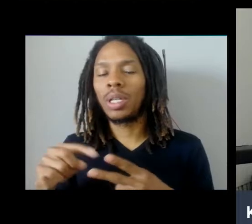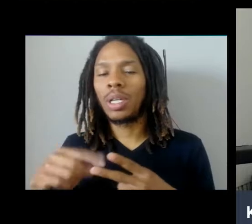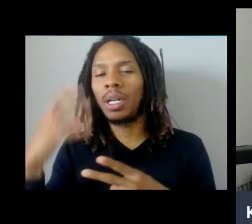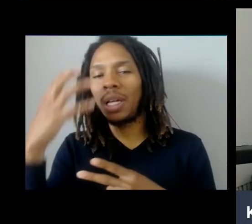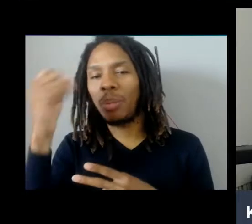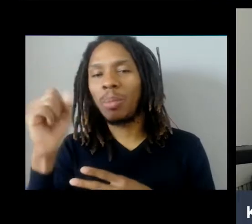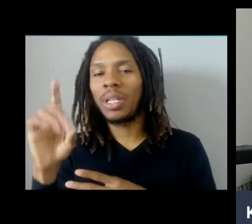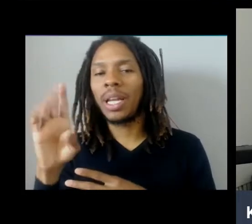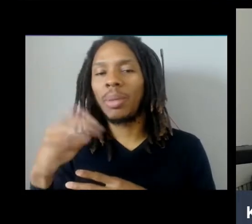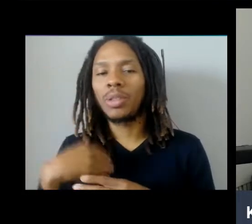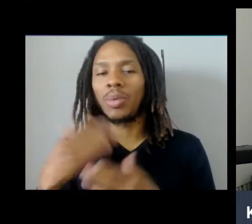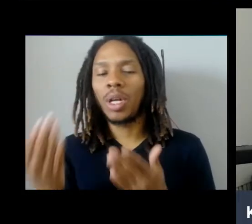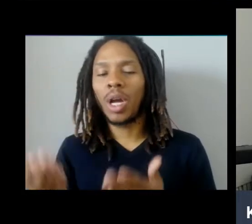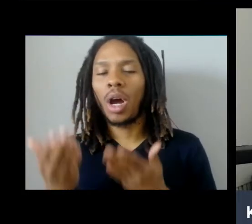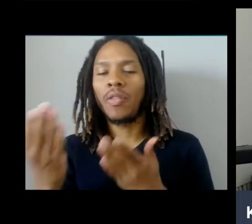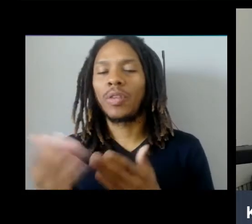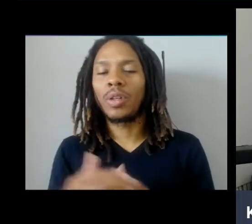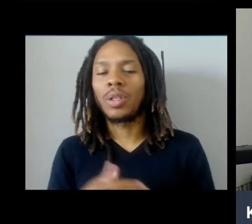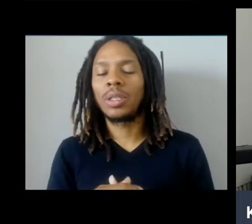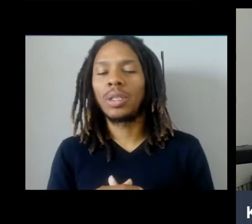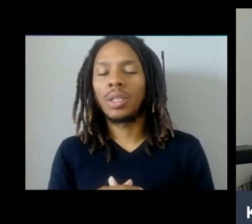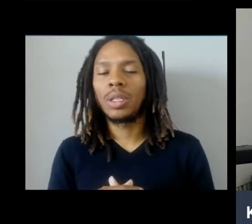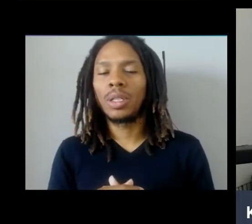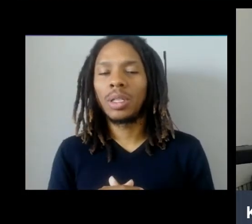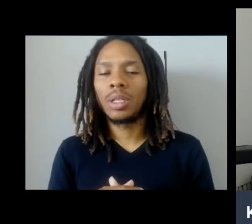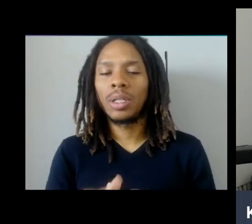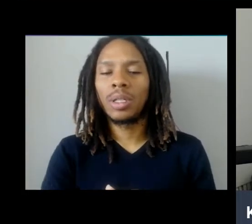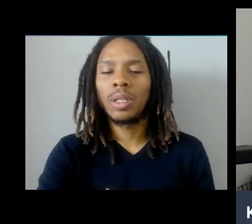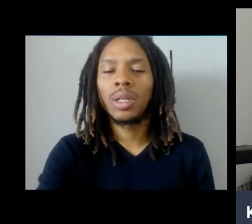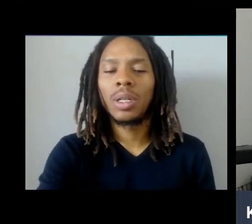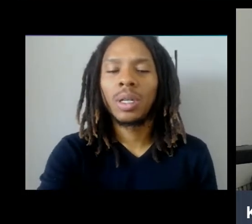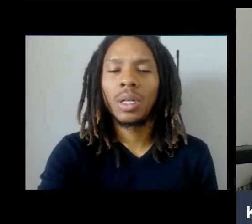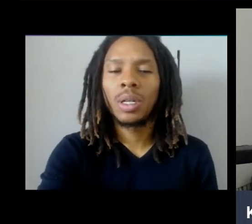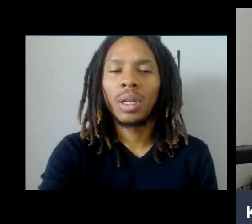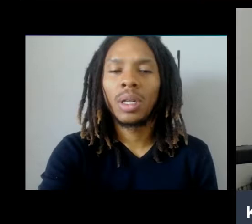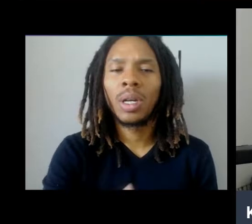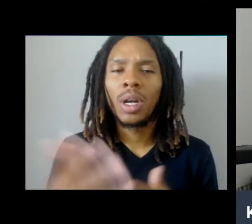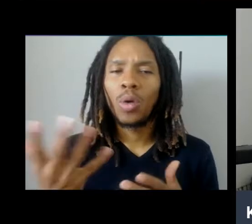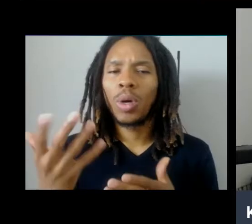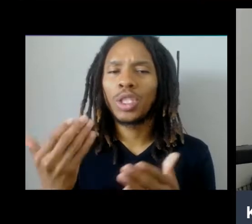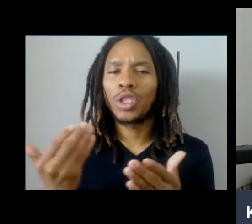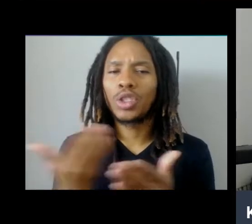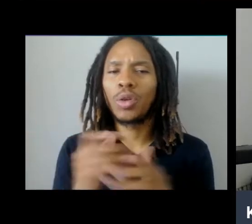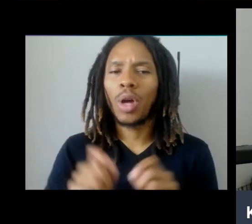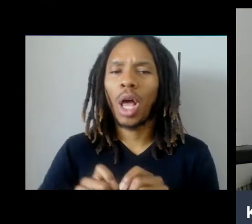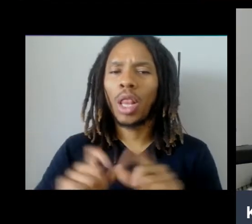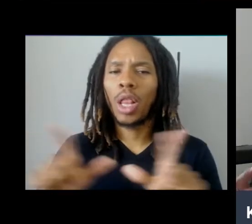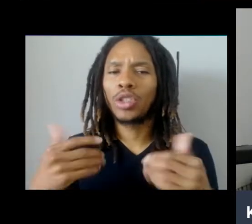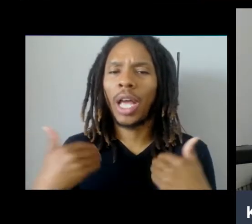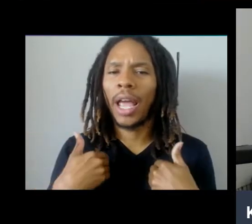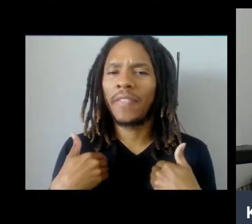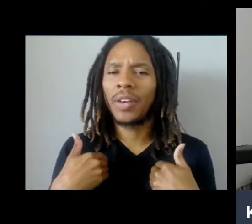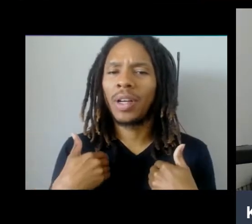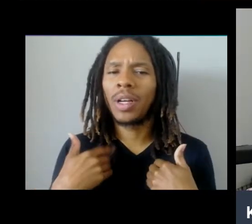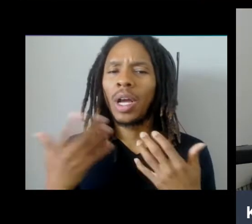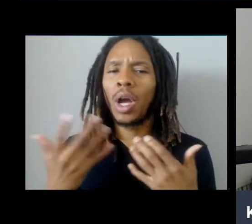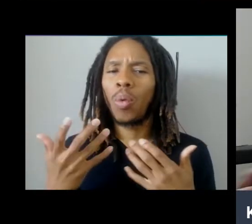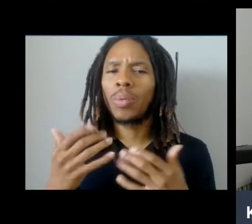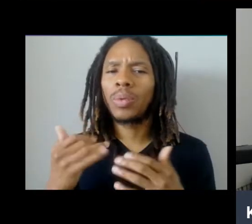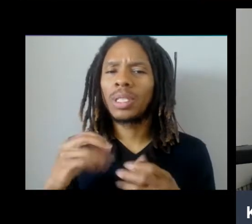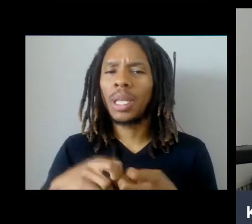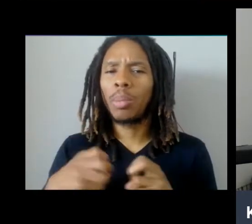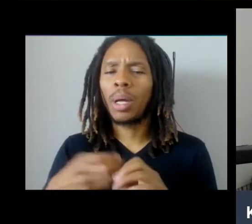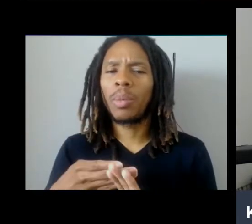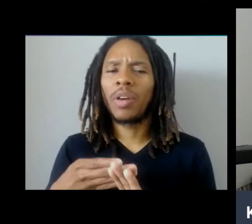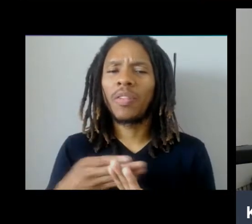offer. Awesome. And what is this new launch that you have going on, and what was the problem before, and how is this